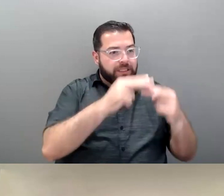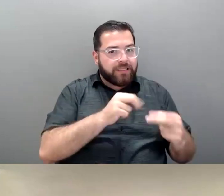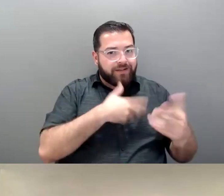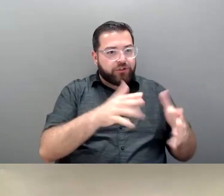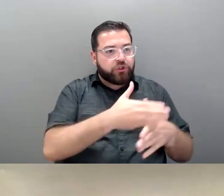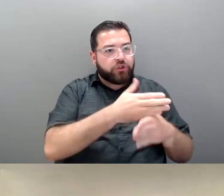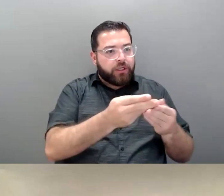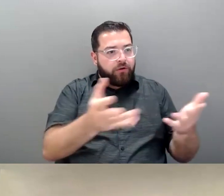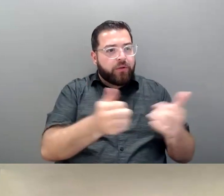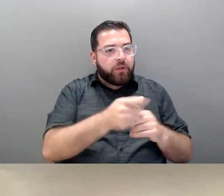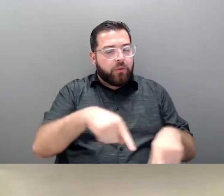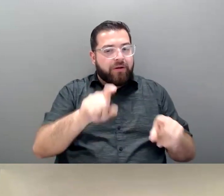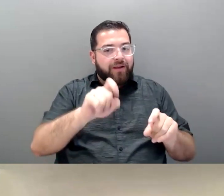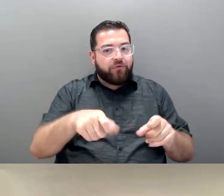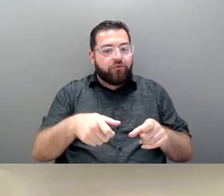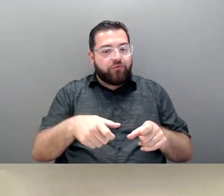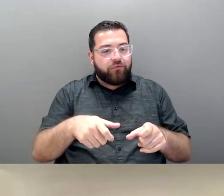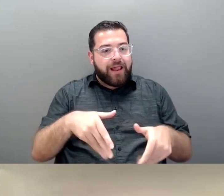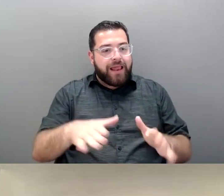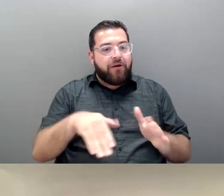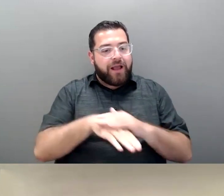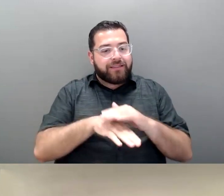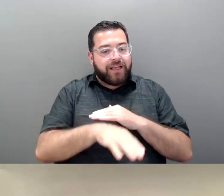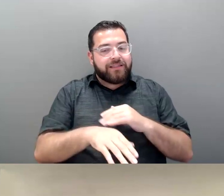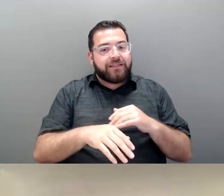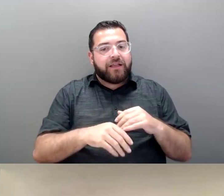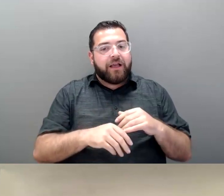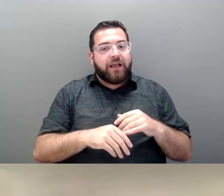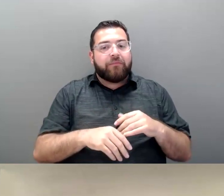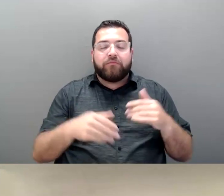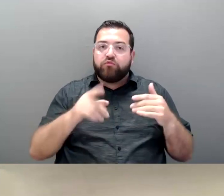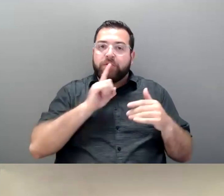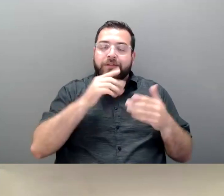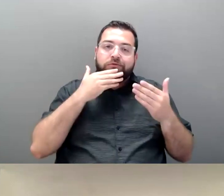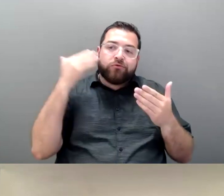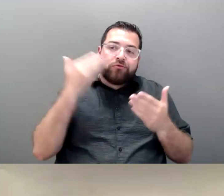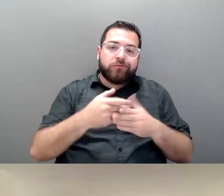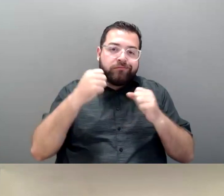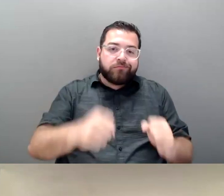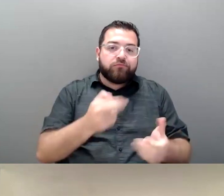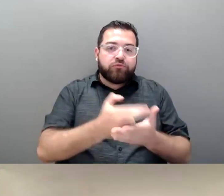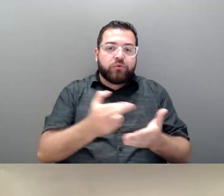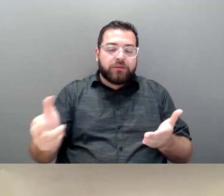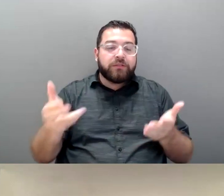make shareable, are some of your really like heavy hitting resources. And